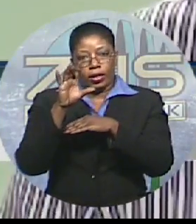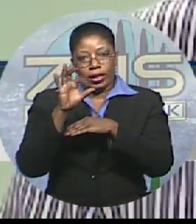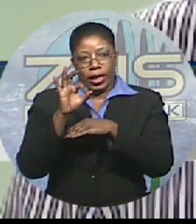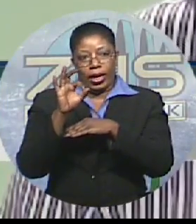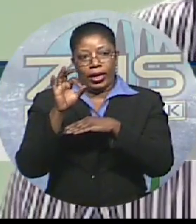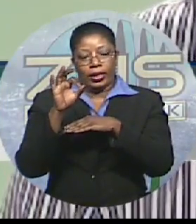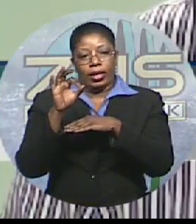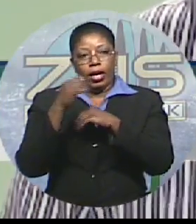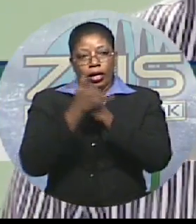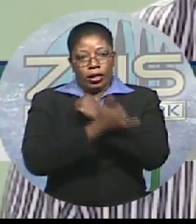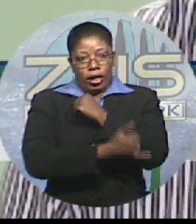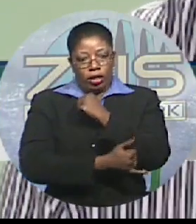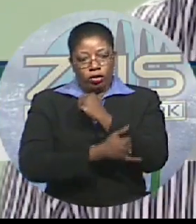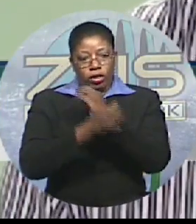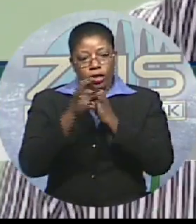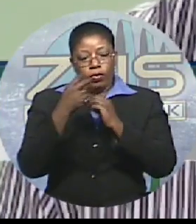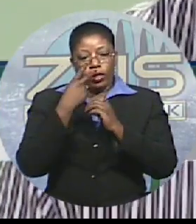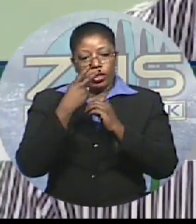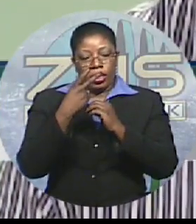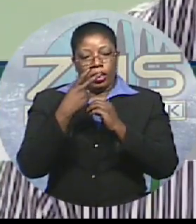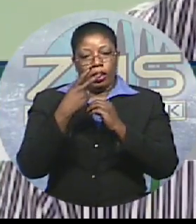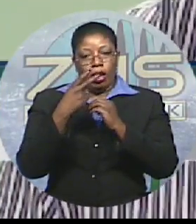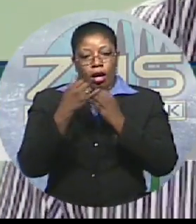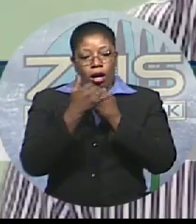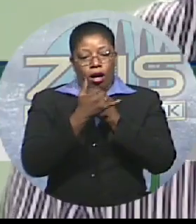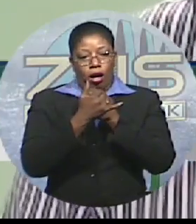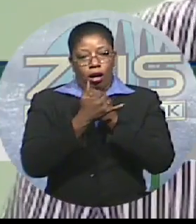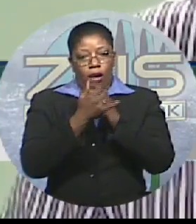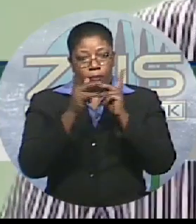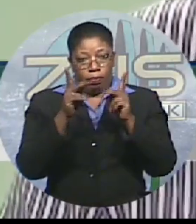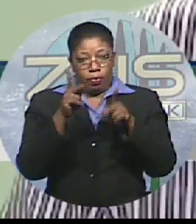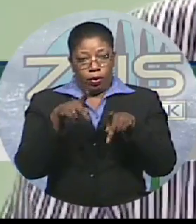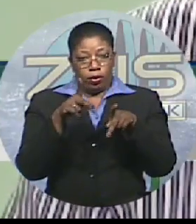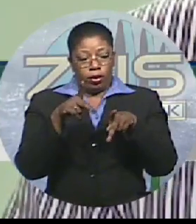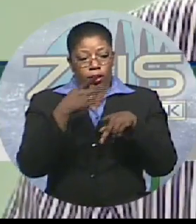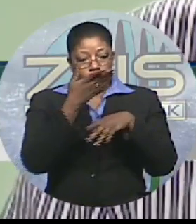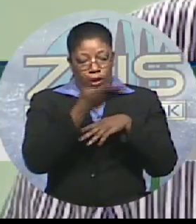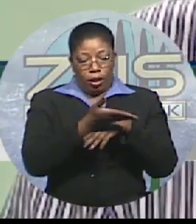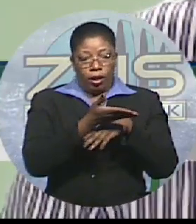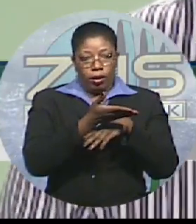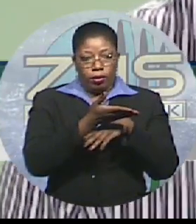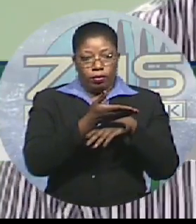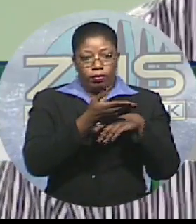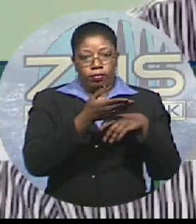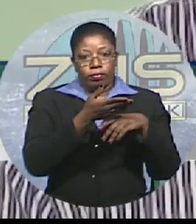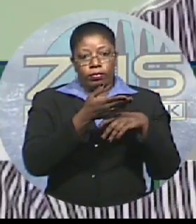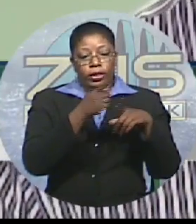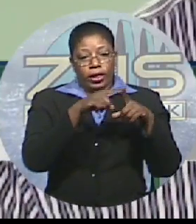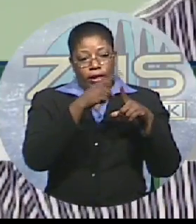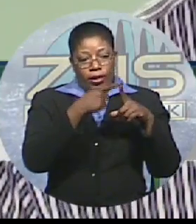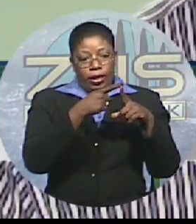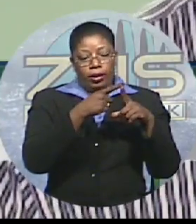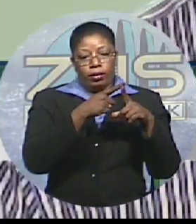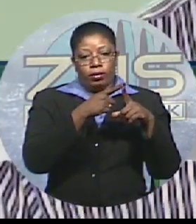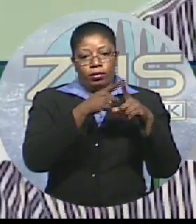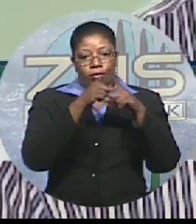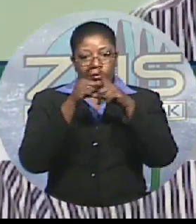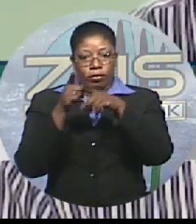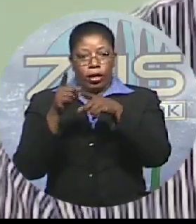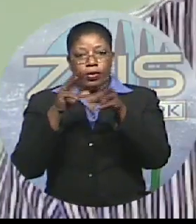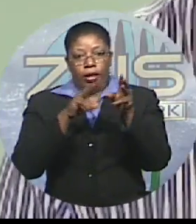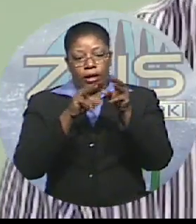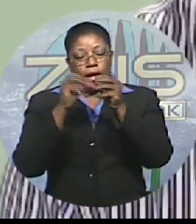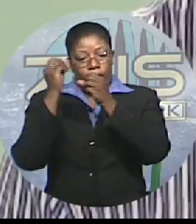countries, so that if we saw a patient in Montserrat, when we come back here, their information was here long before we got back